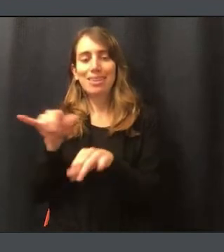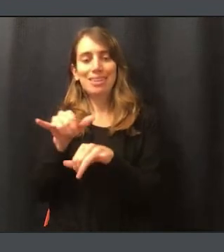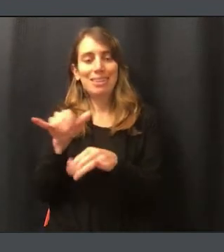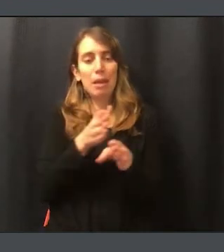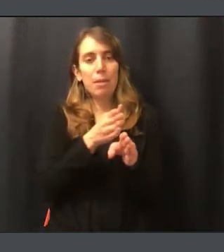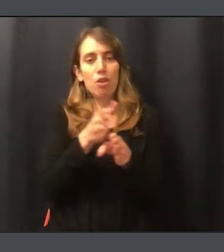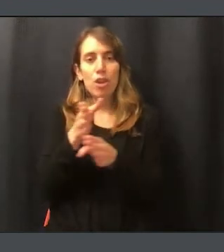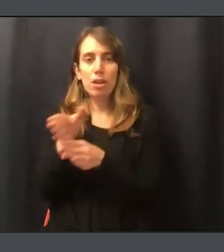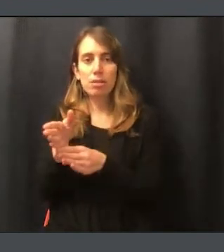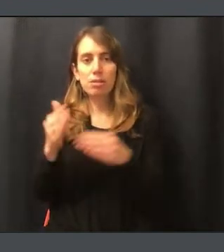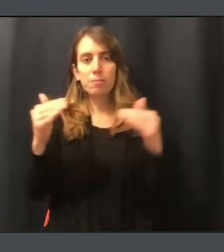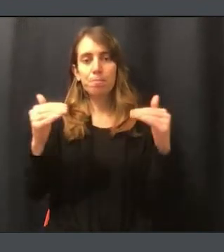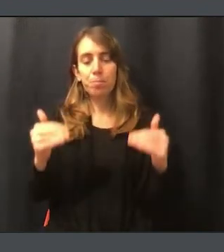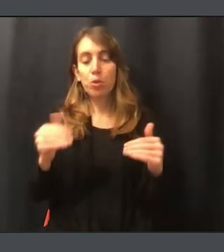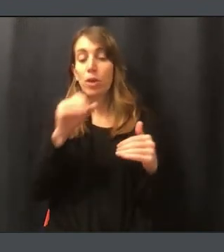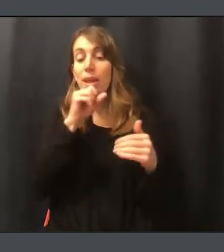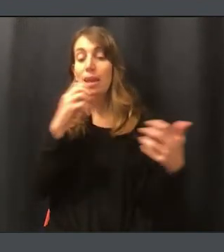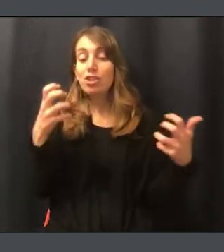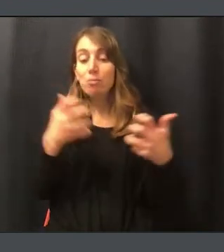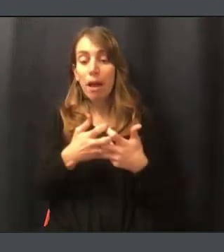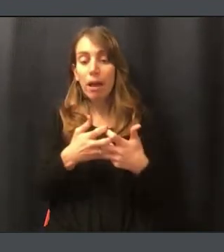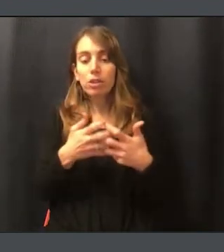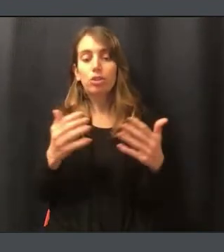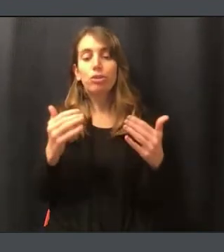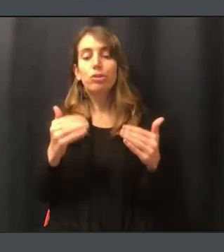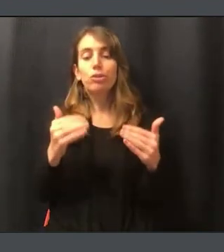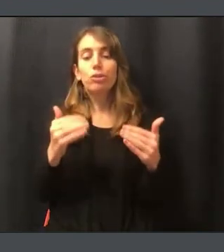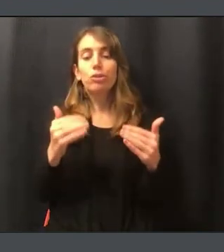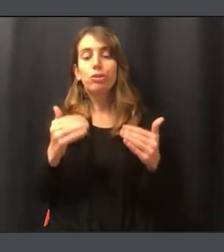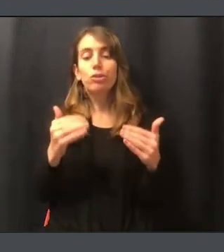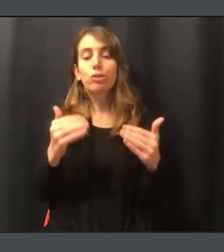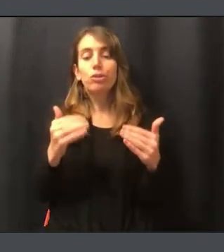can age match the kids, grade match the kids.